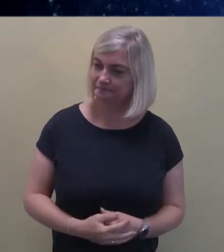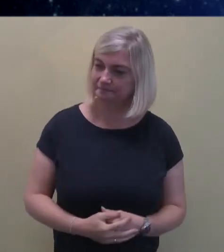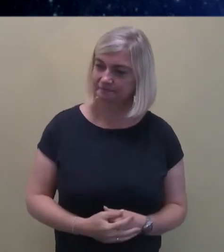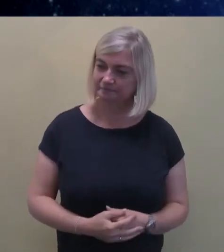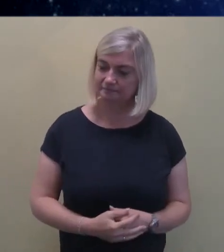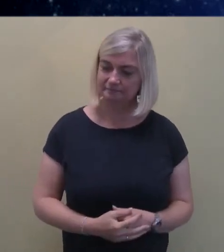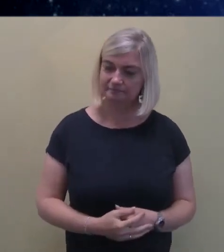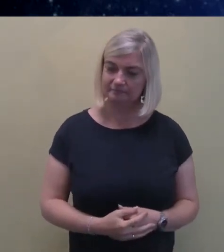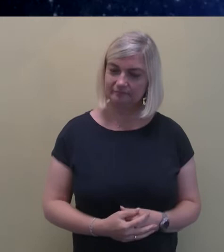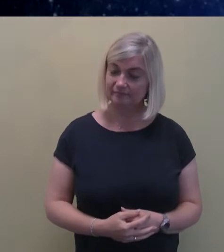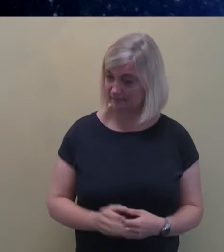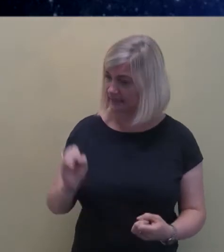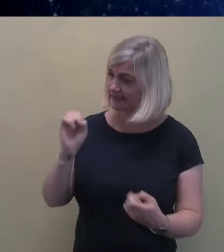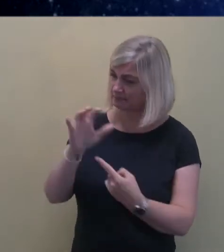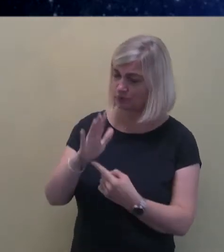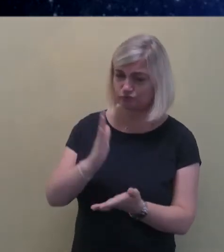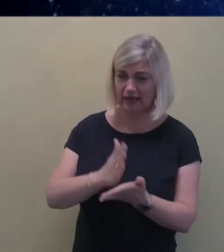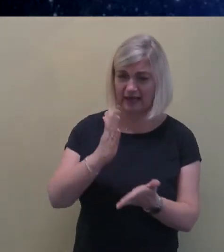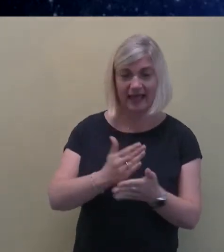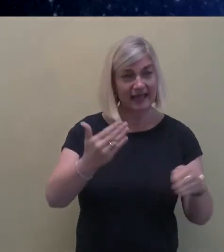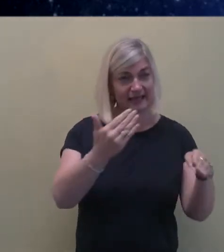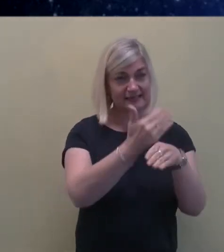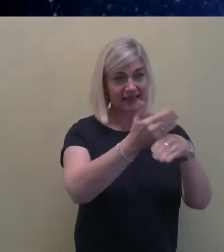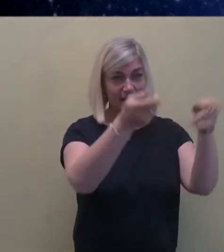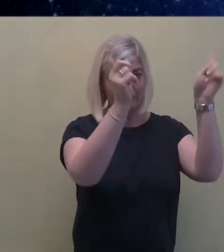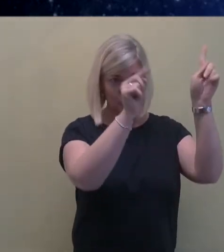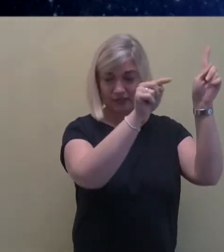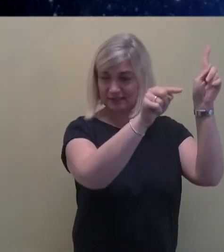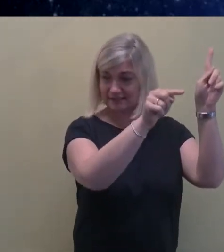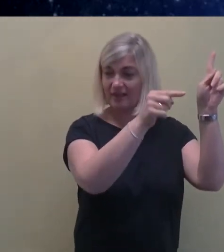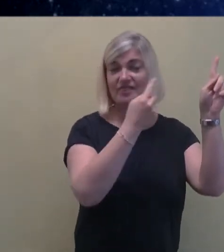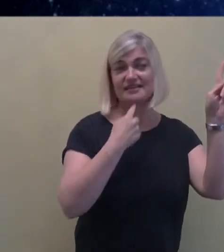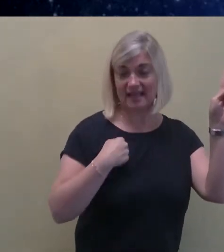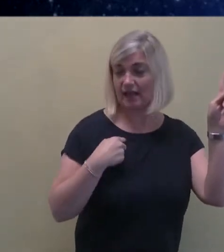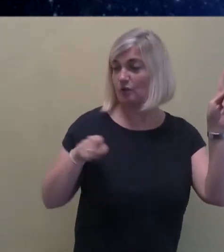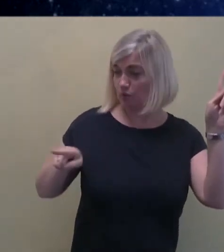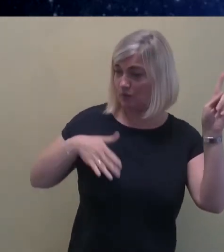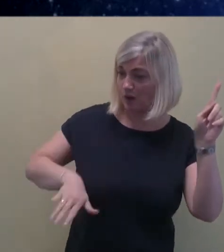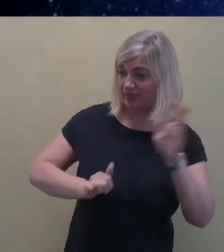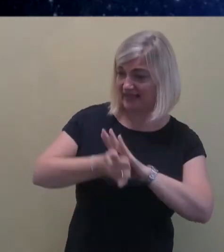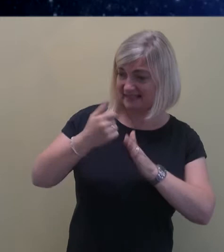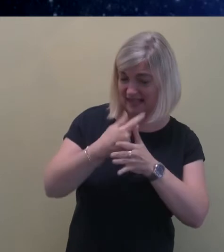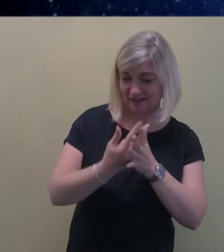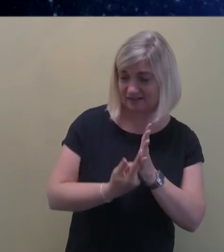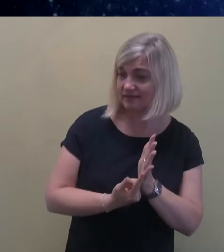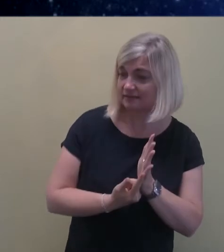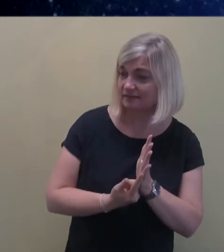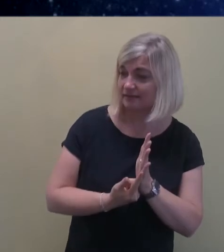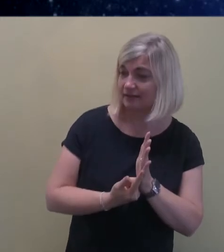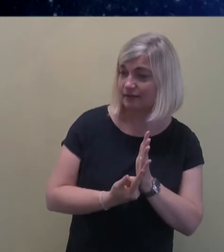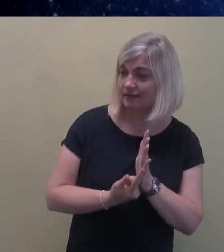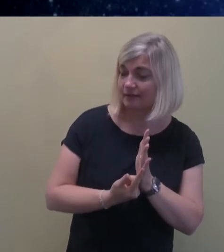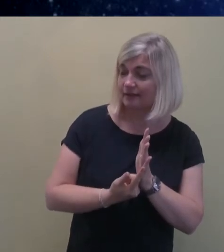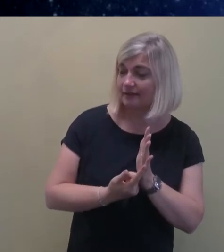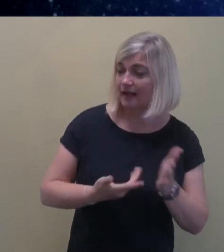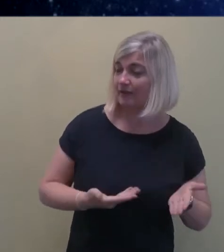with A levels. So it's quite a heavy qualification, and it does give you, Neil mentioned about work placements.